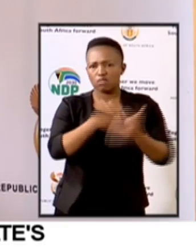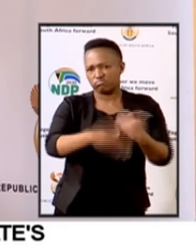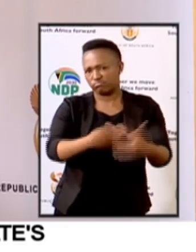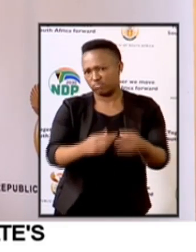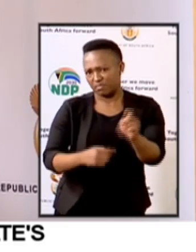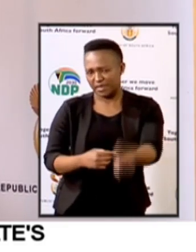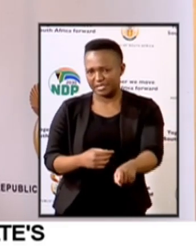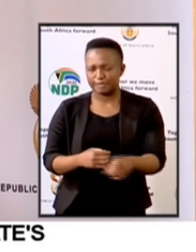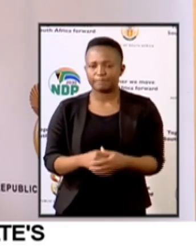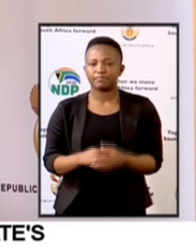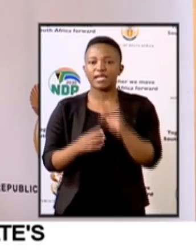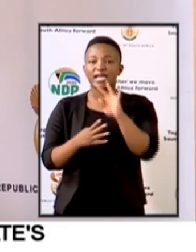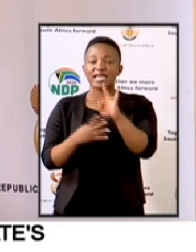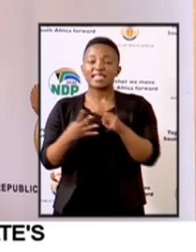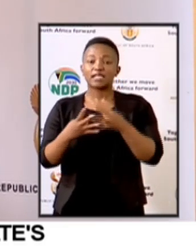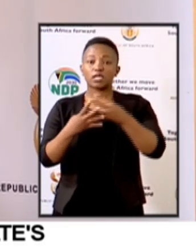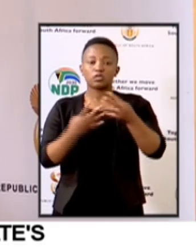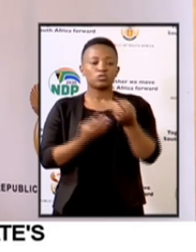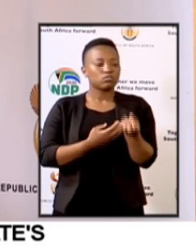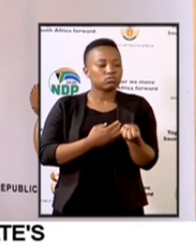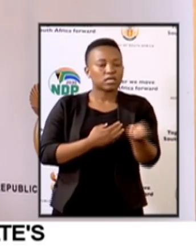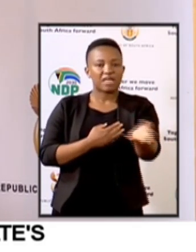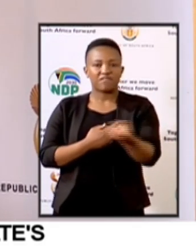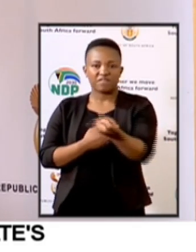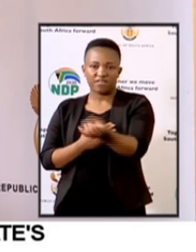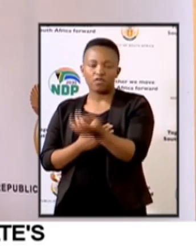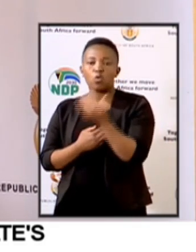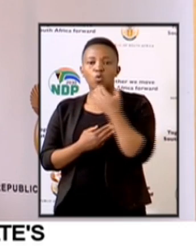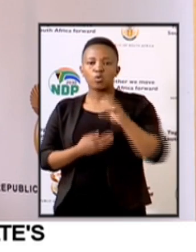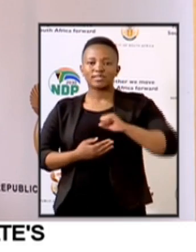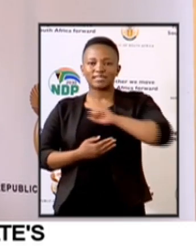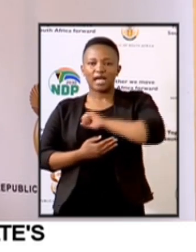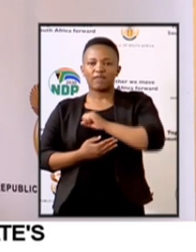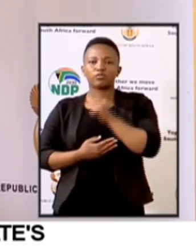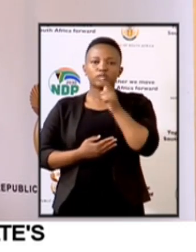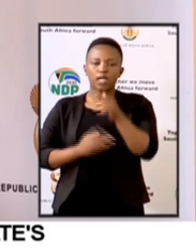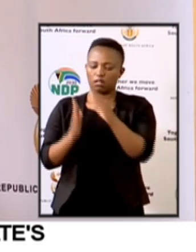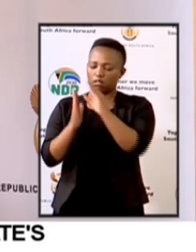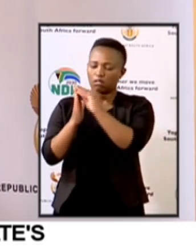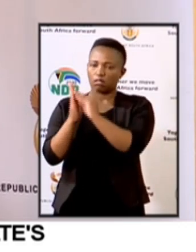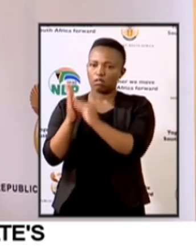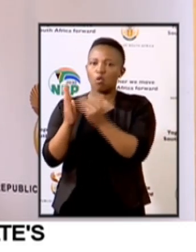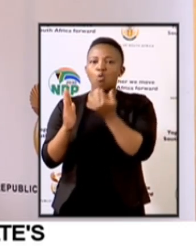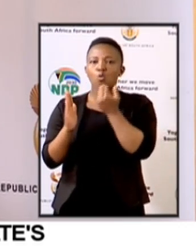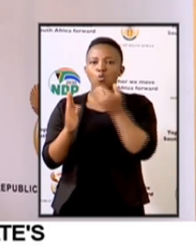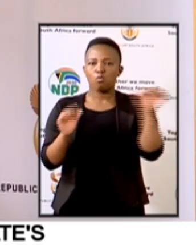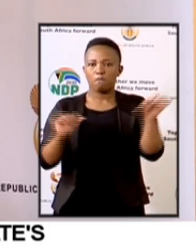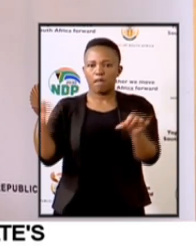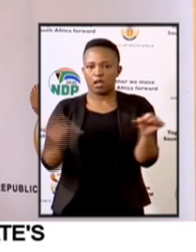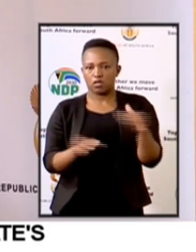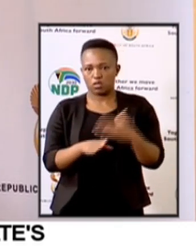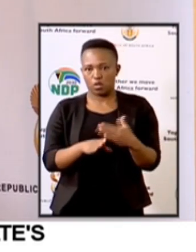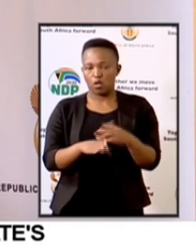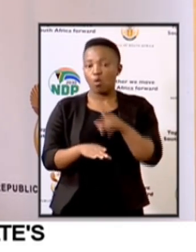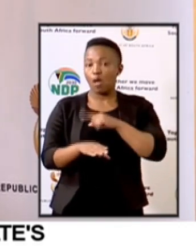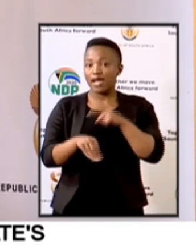must be disseminated to all employees and to be relevant sectors in support of the restart of the